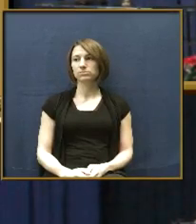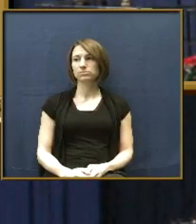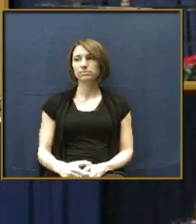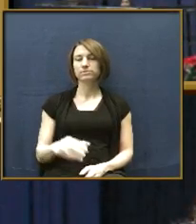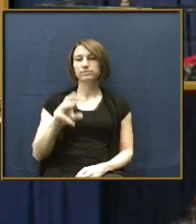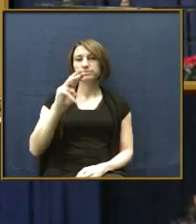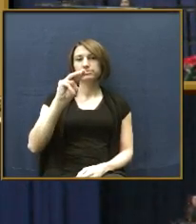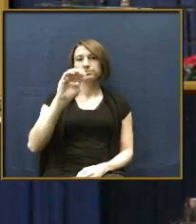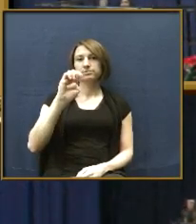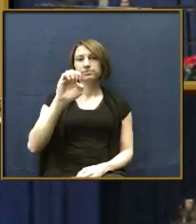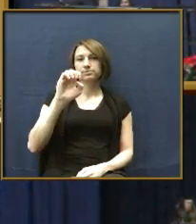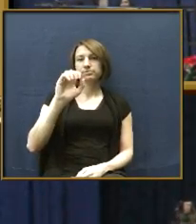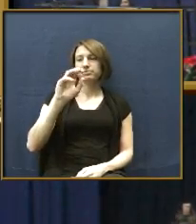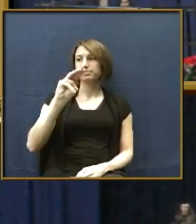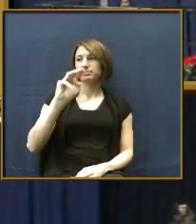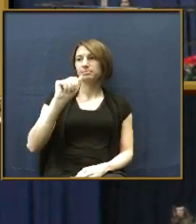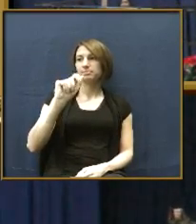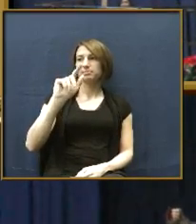Matthew Christopher Hummingbird.